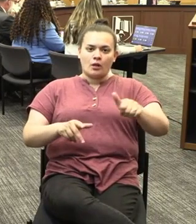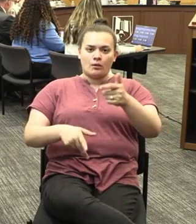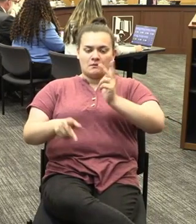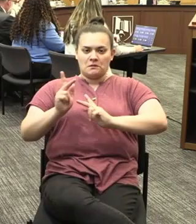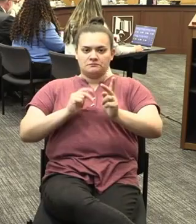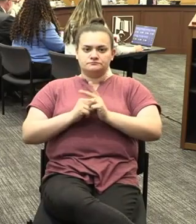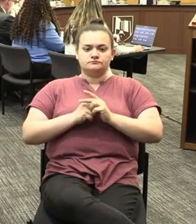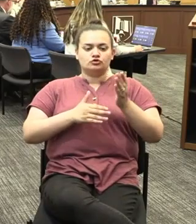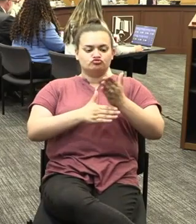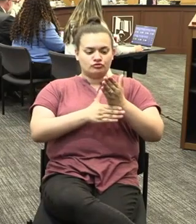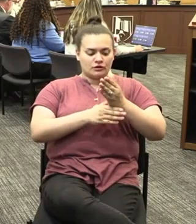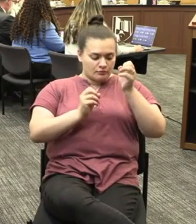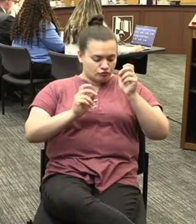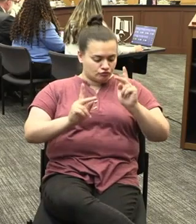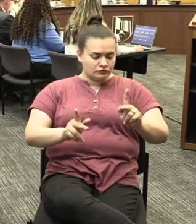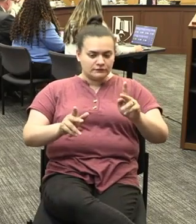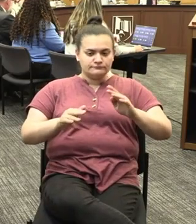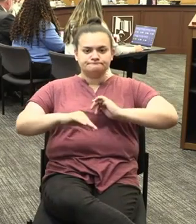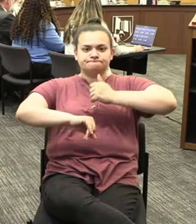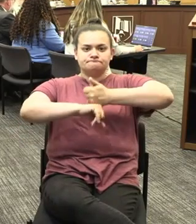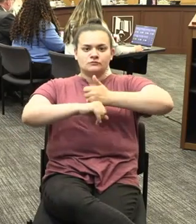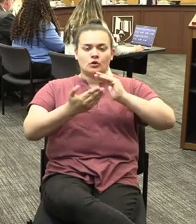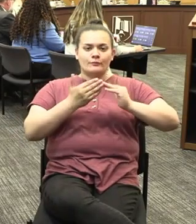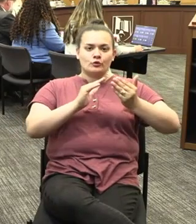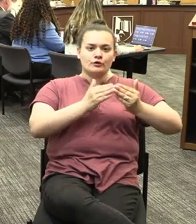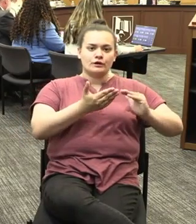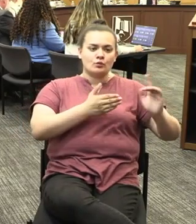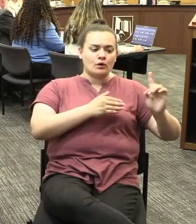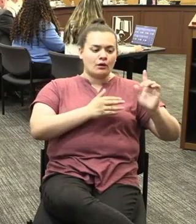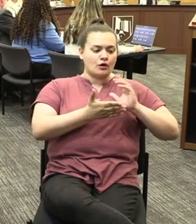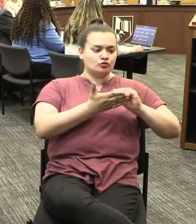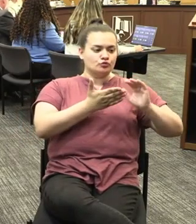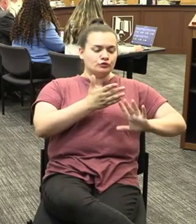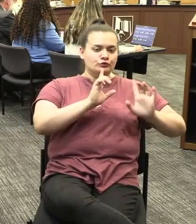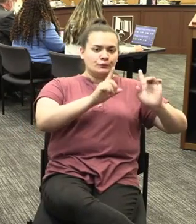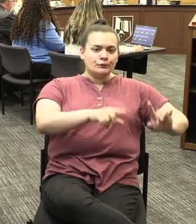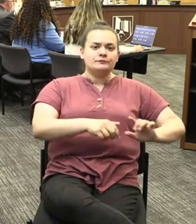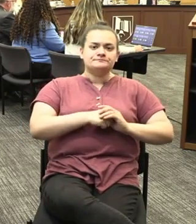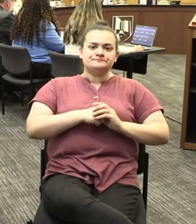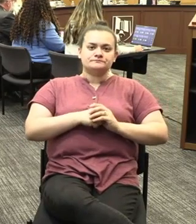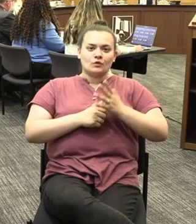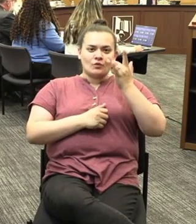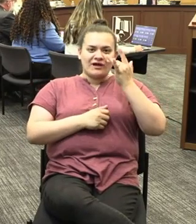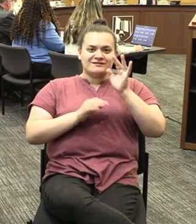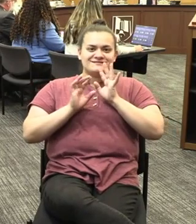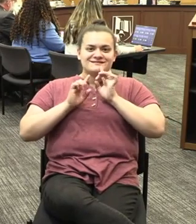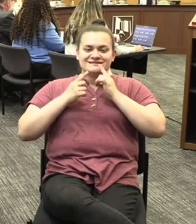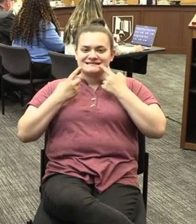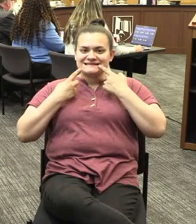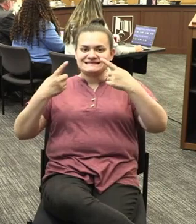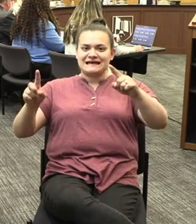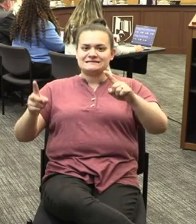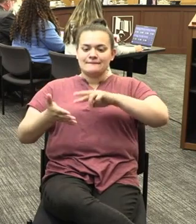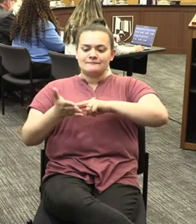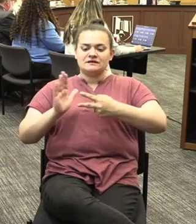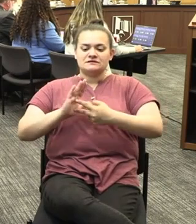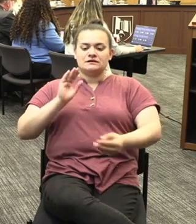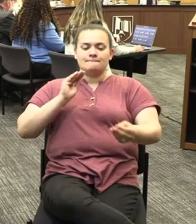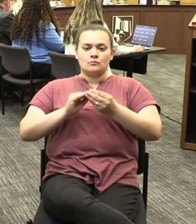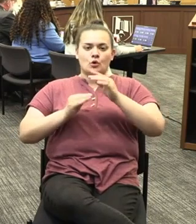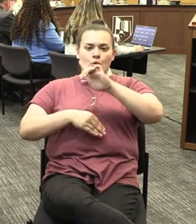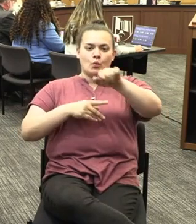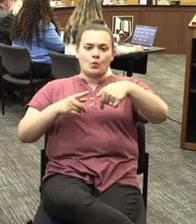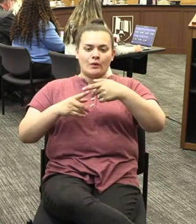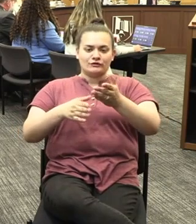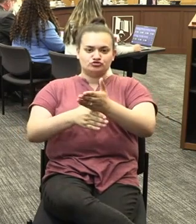Share opportunities, build community wherever our students go, because success means more when it is shared.